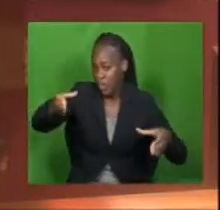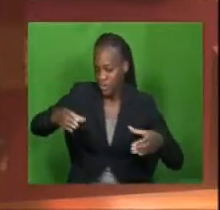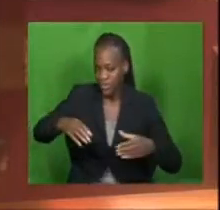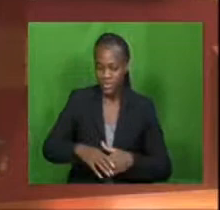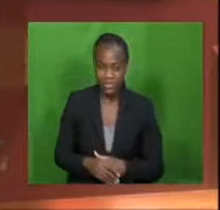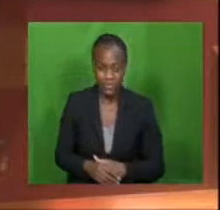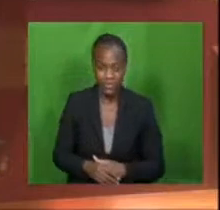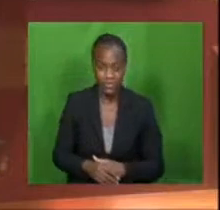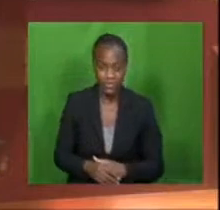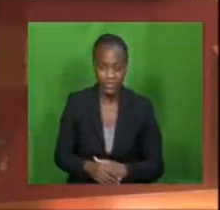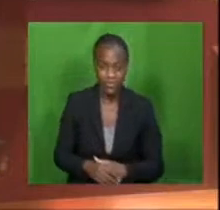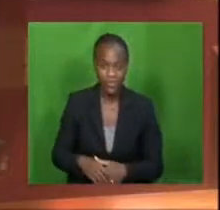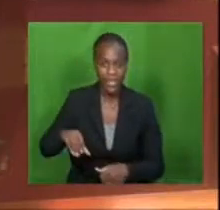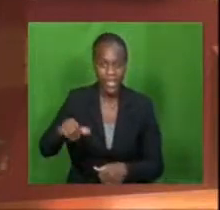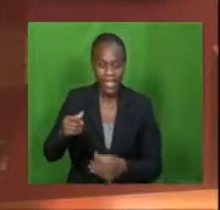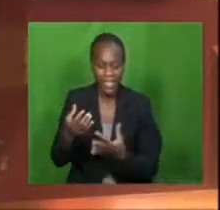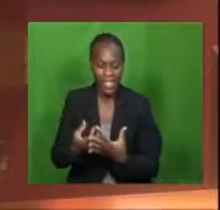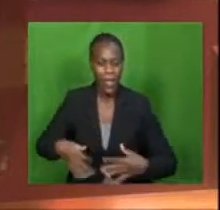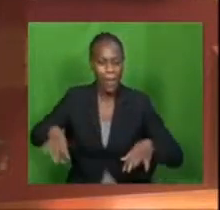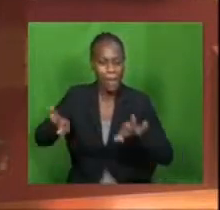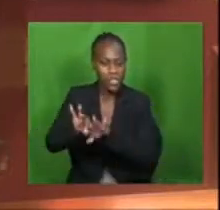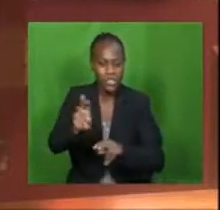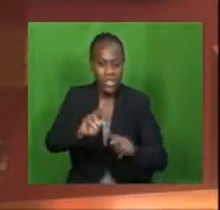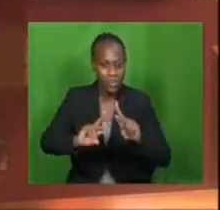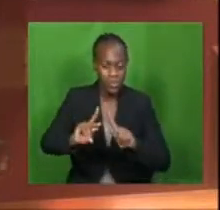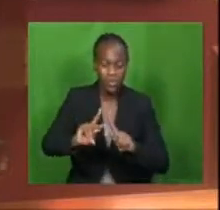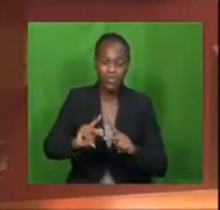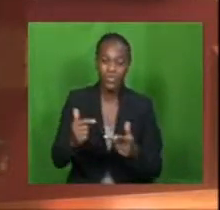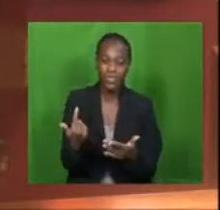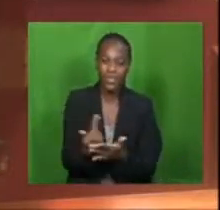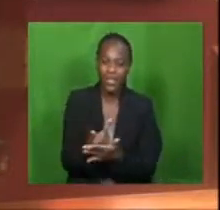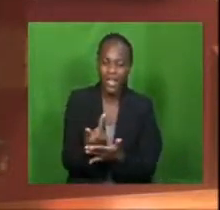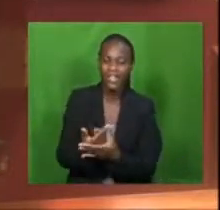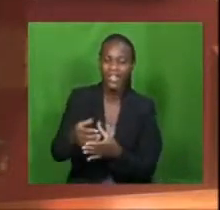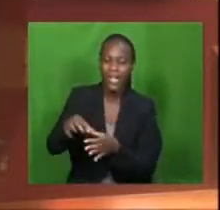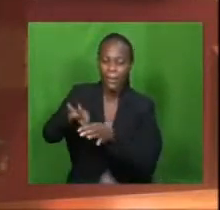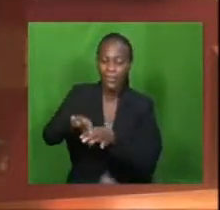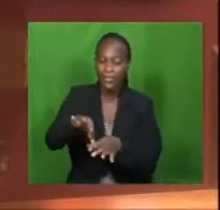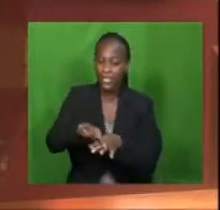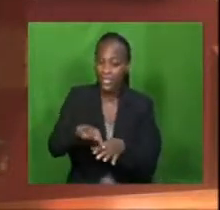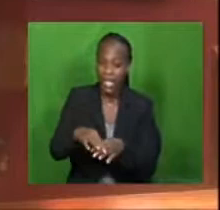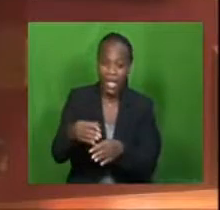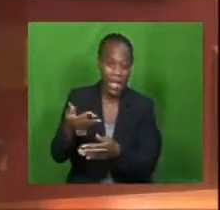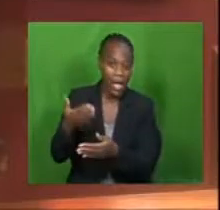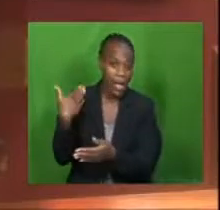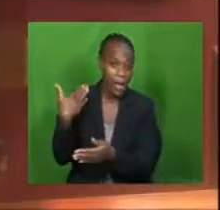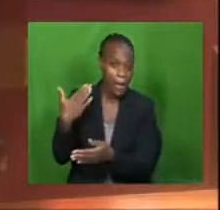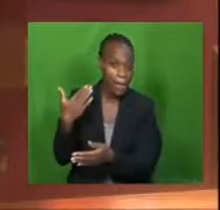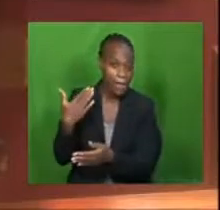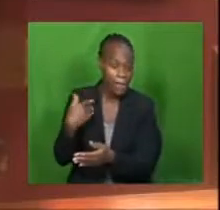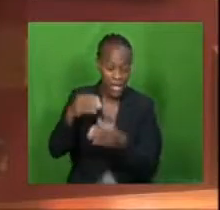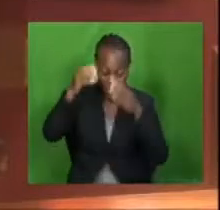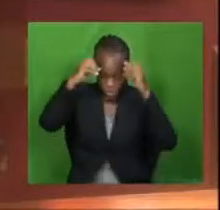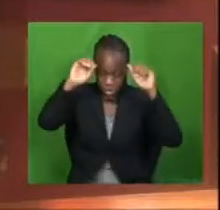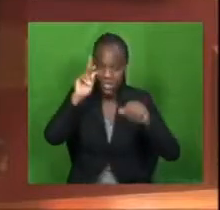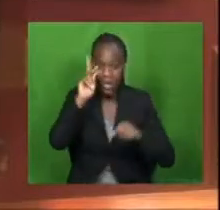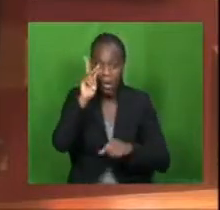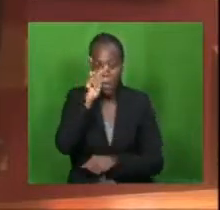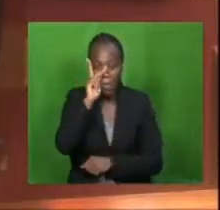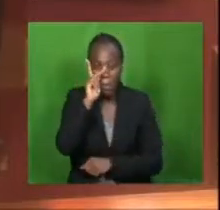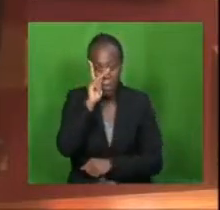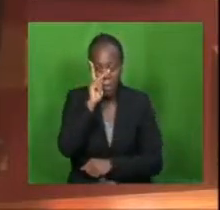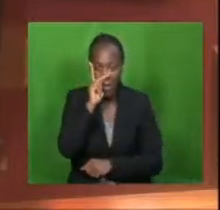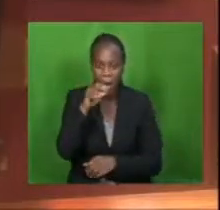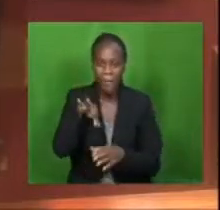eminent Ghanaians will be planting across the country, including former President John Ajekum Kufuor, who will be planting in Gumua